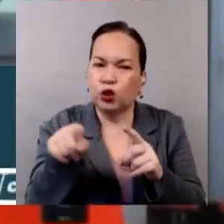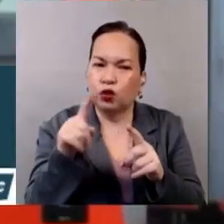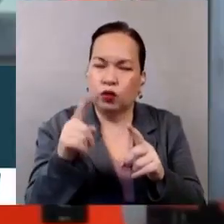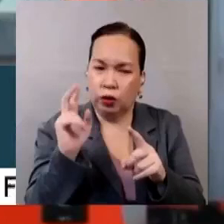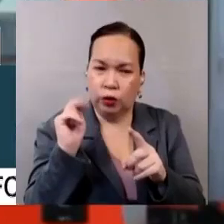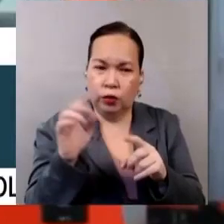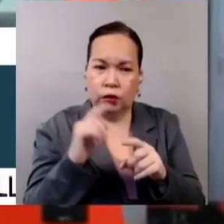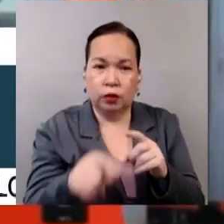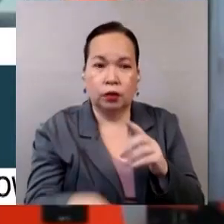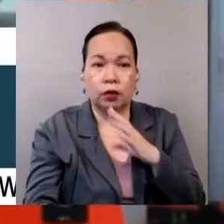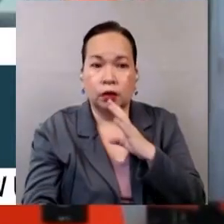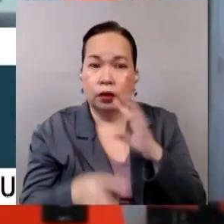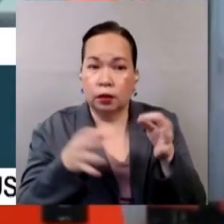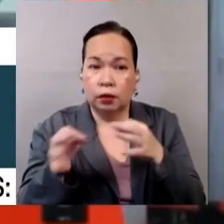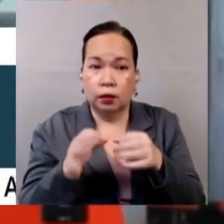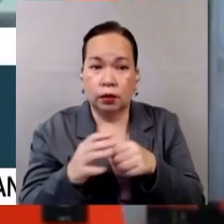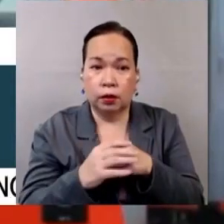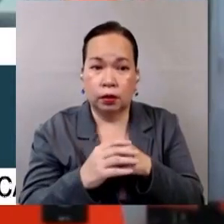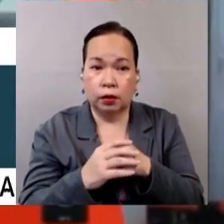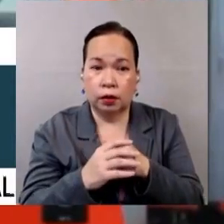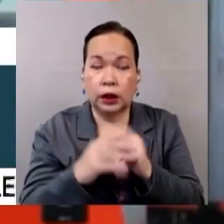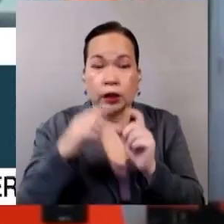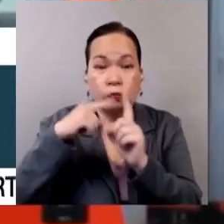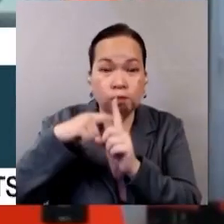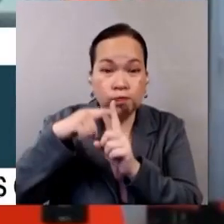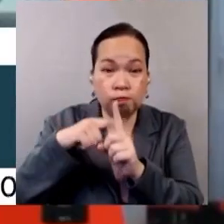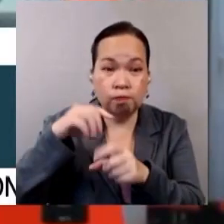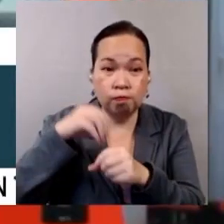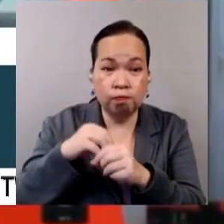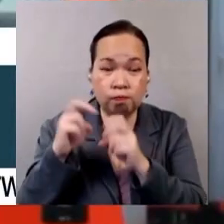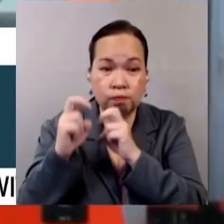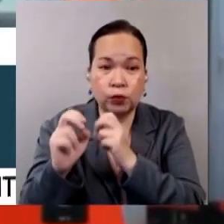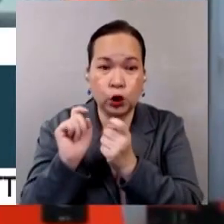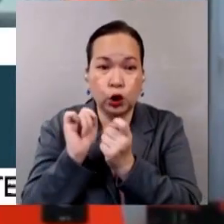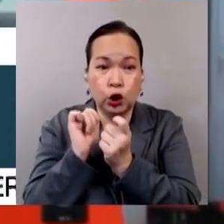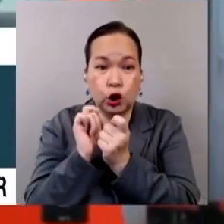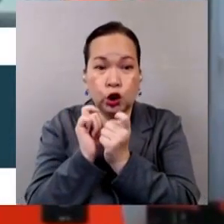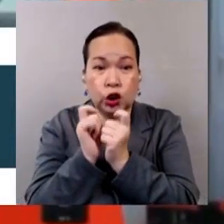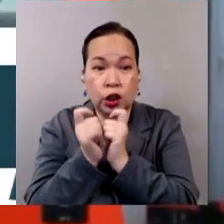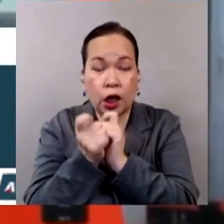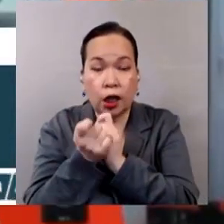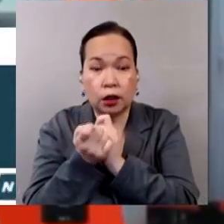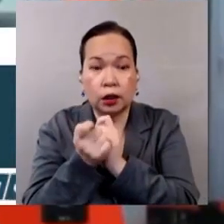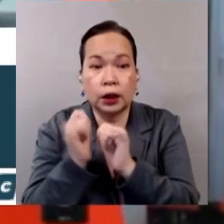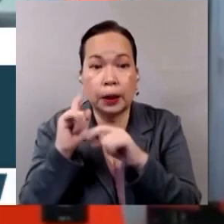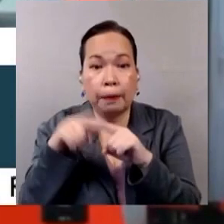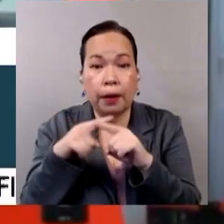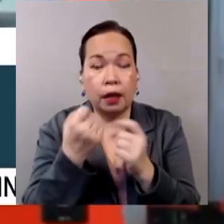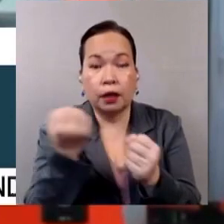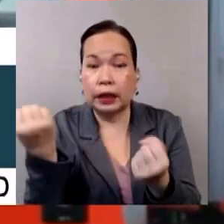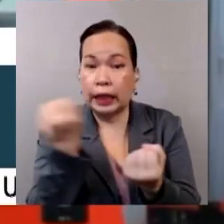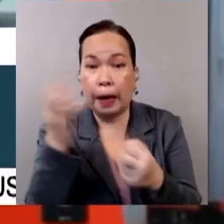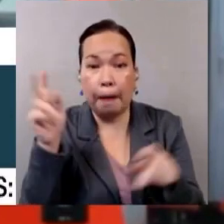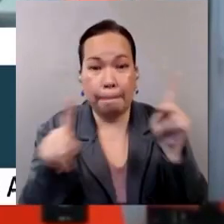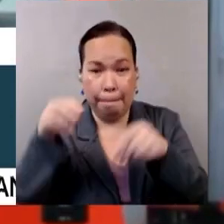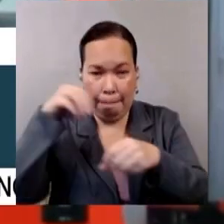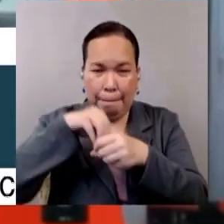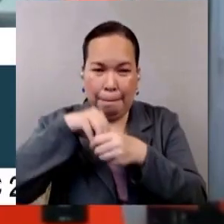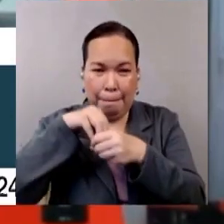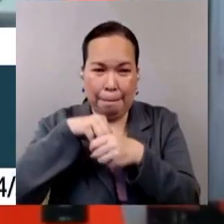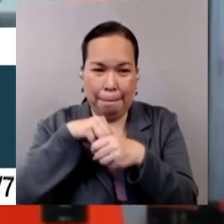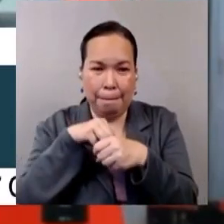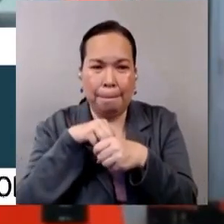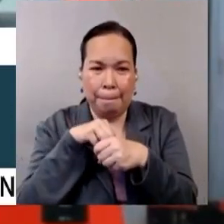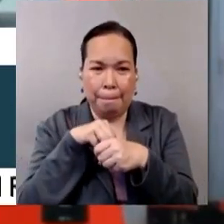The temperature inside the train adjusts to the volume of people inside.